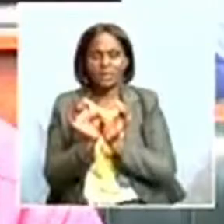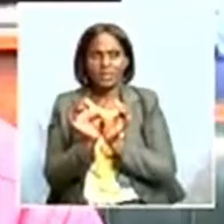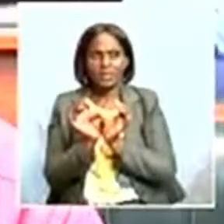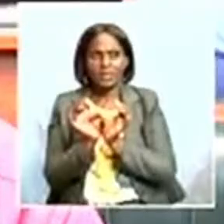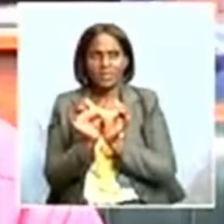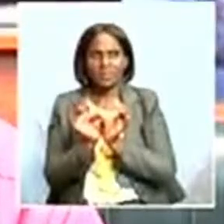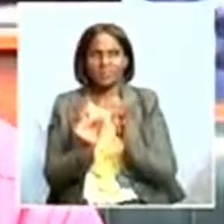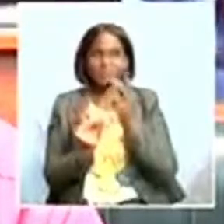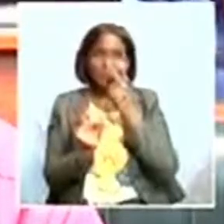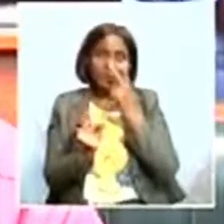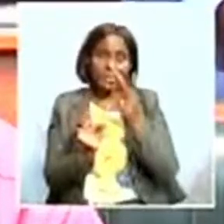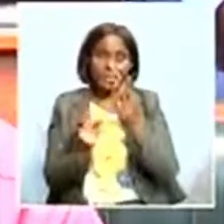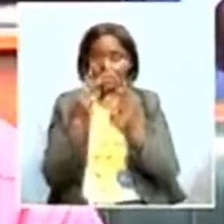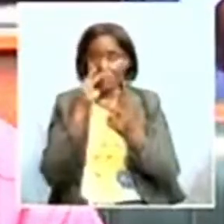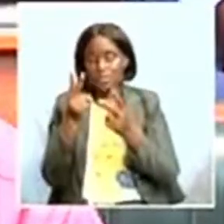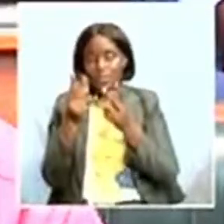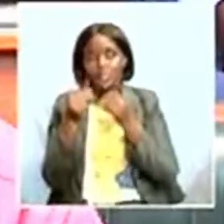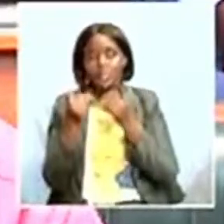Looking at